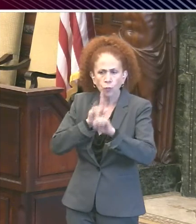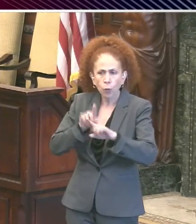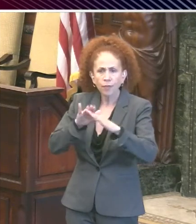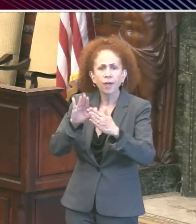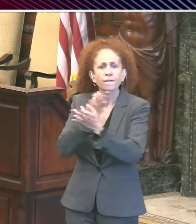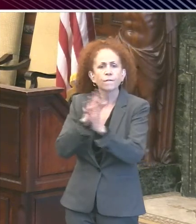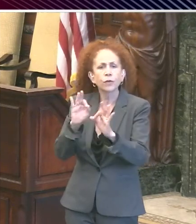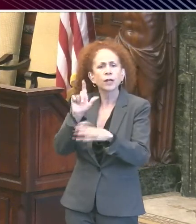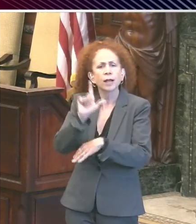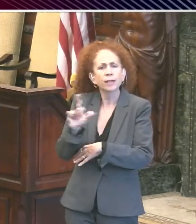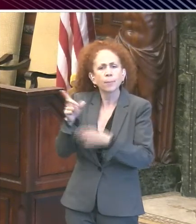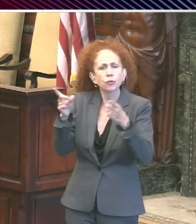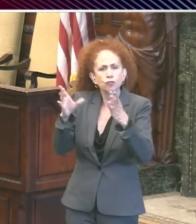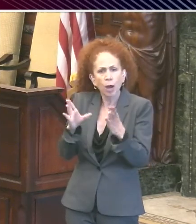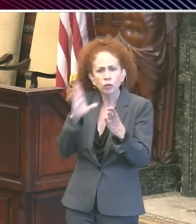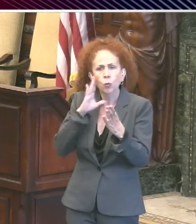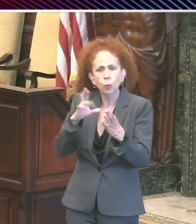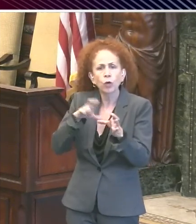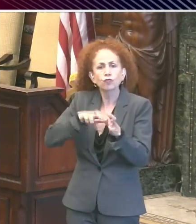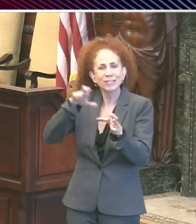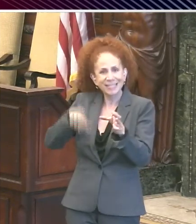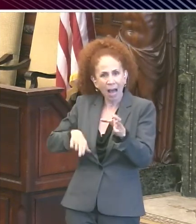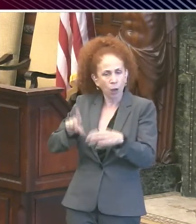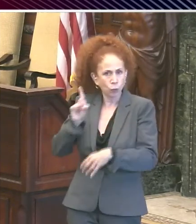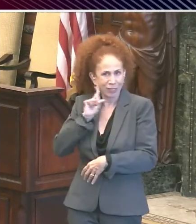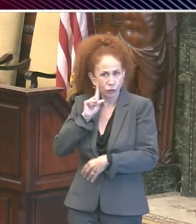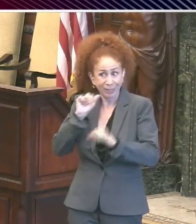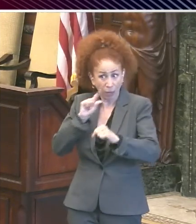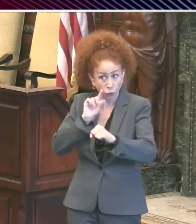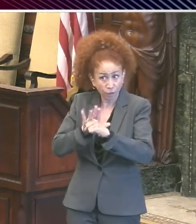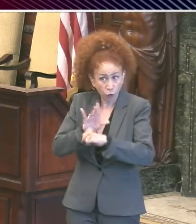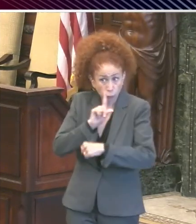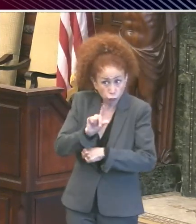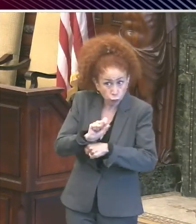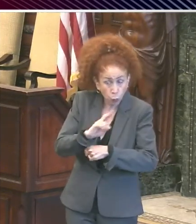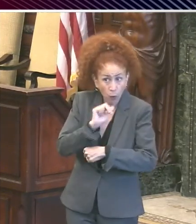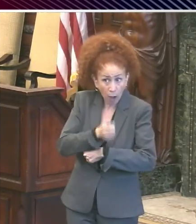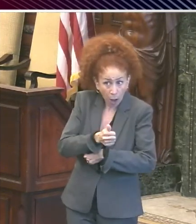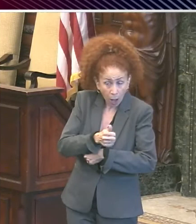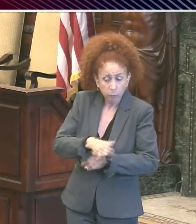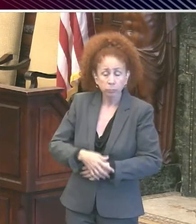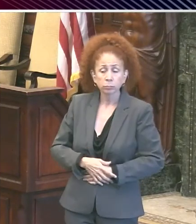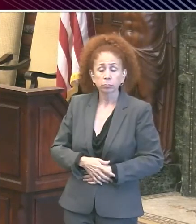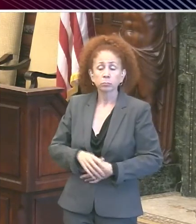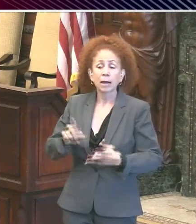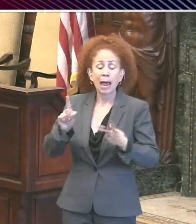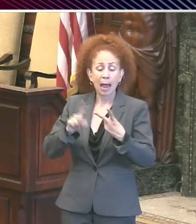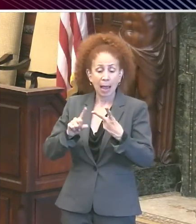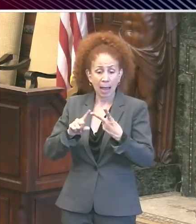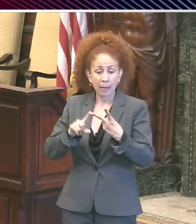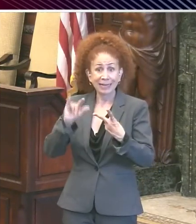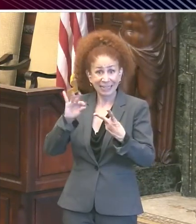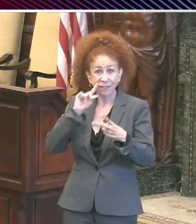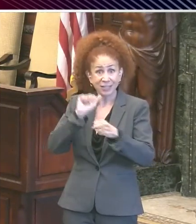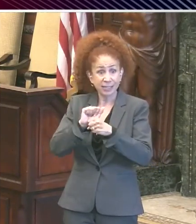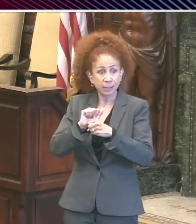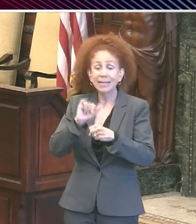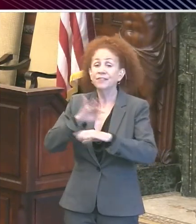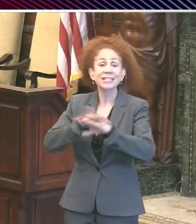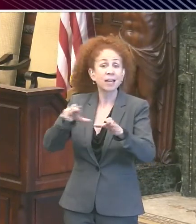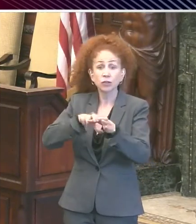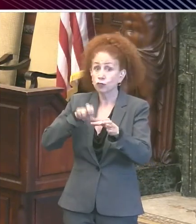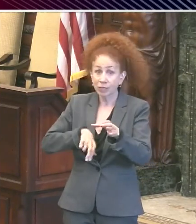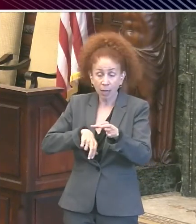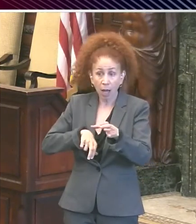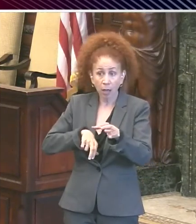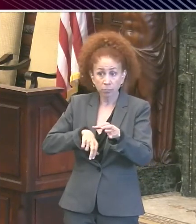Libraries Director is planning to resign. We're hearing, can you confirm that, if that's true or not? And if she does not